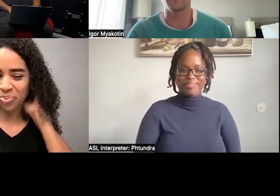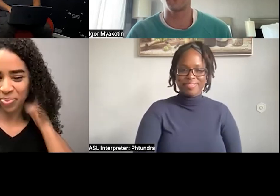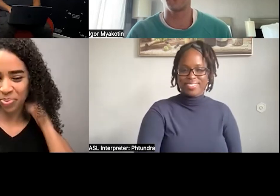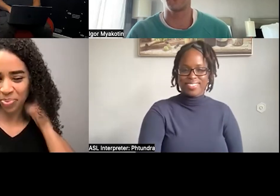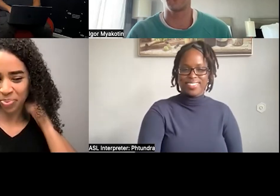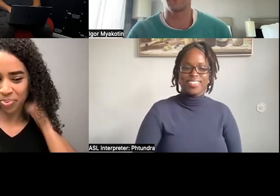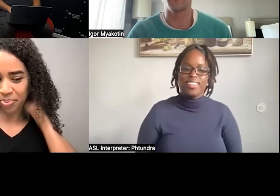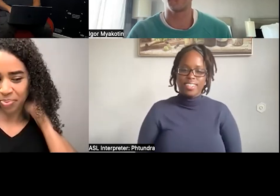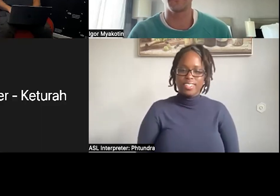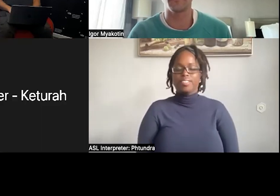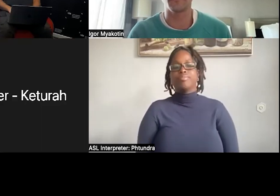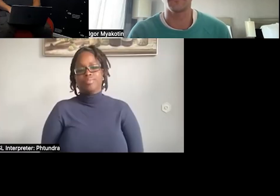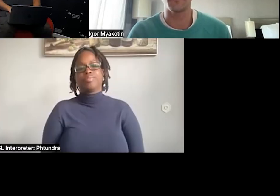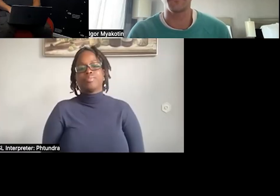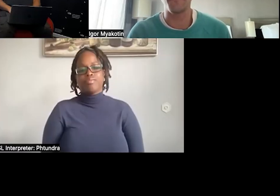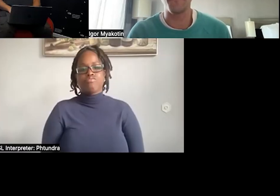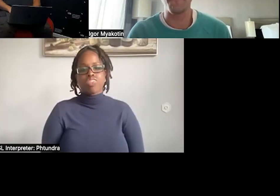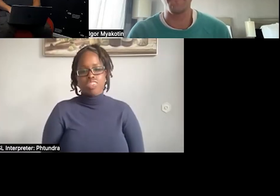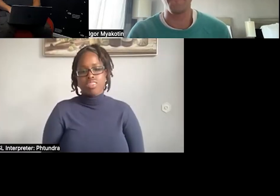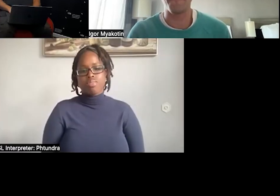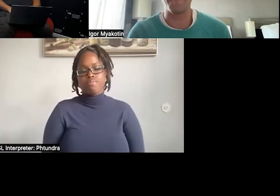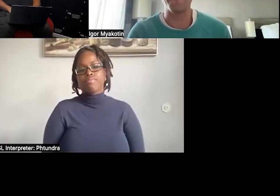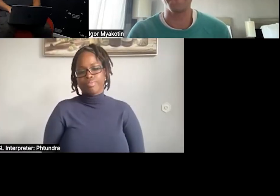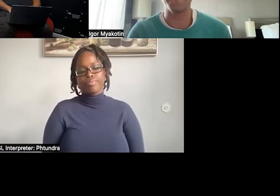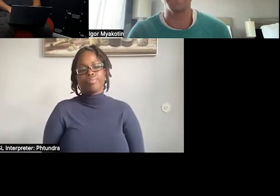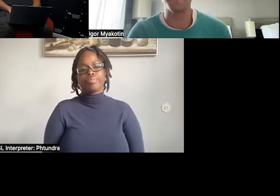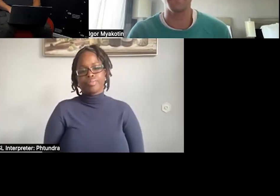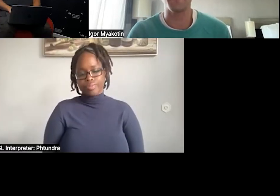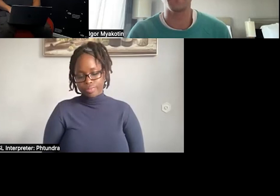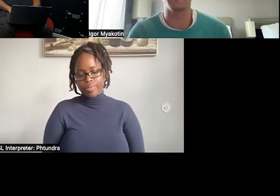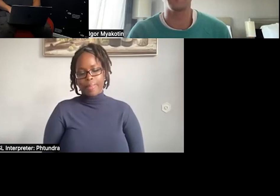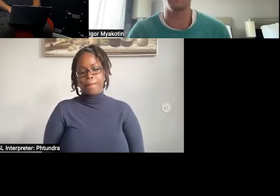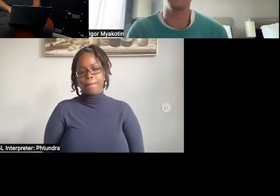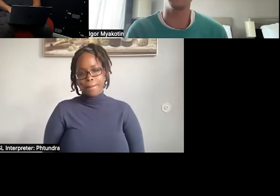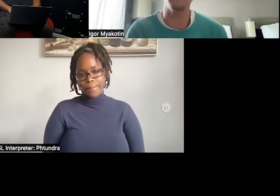in the end, the people in Russia will